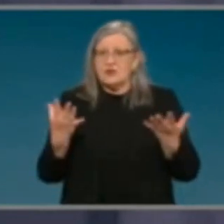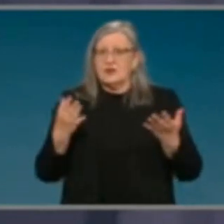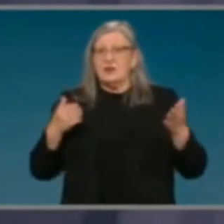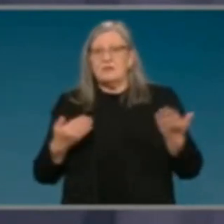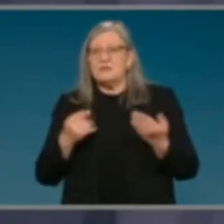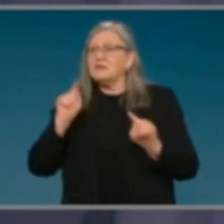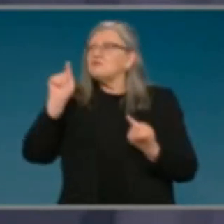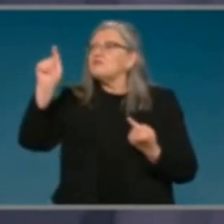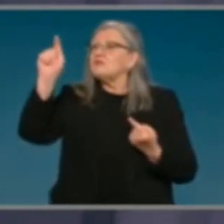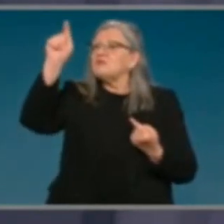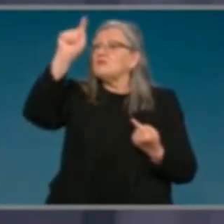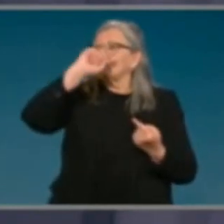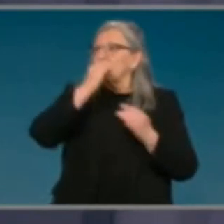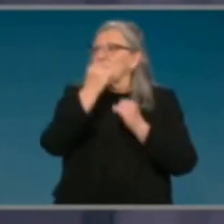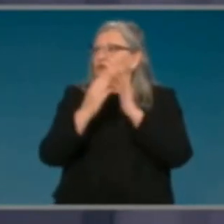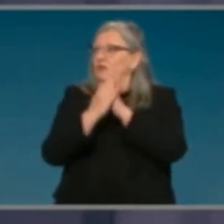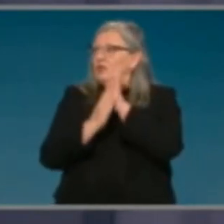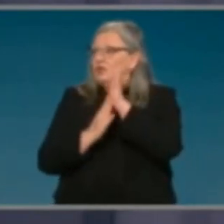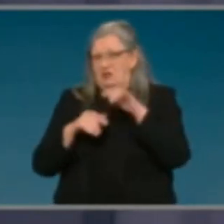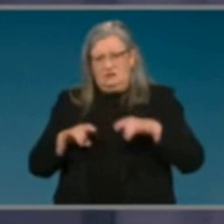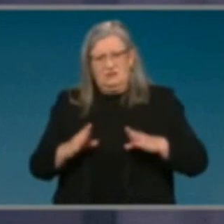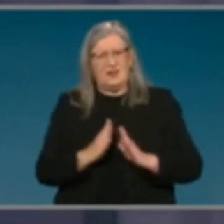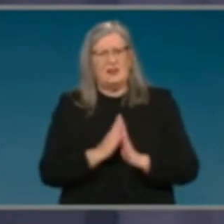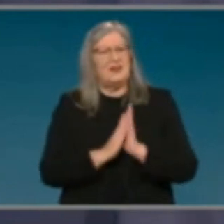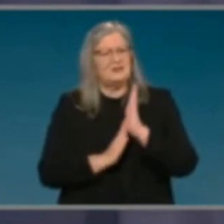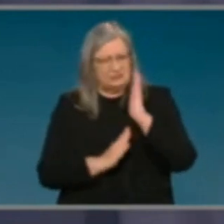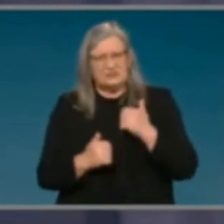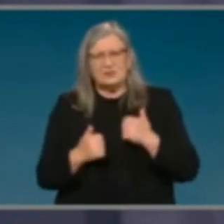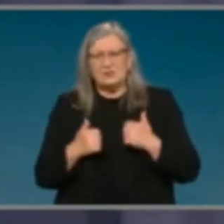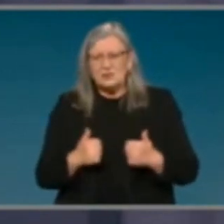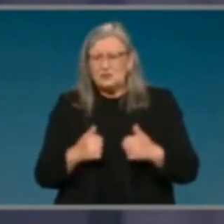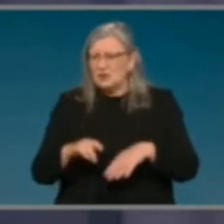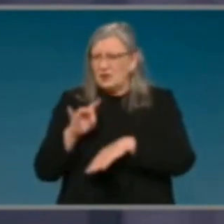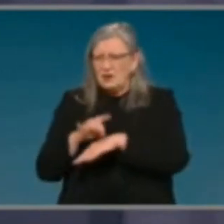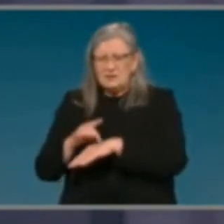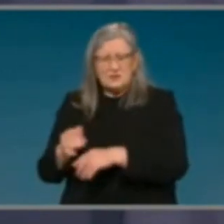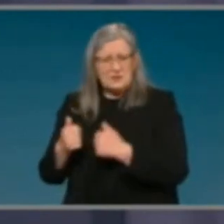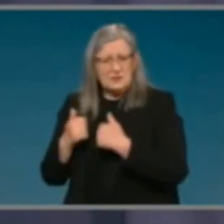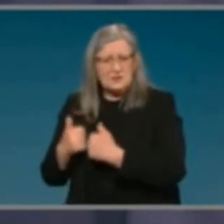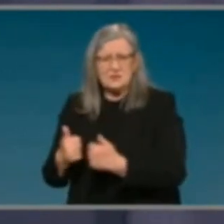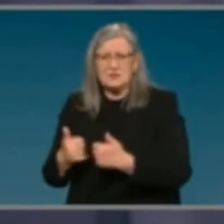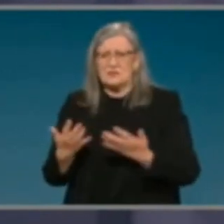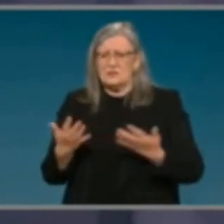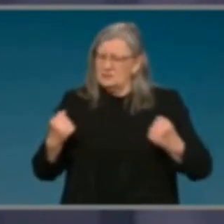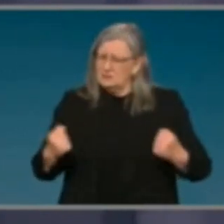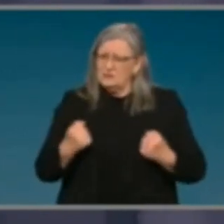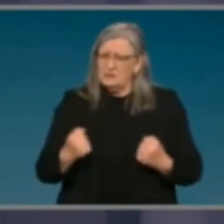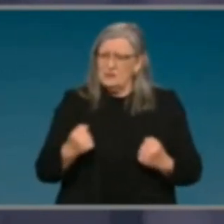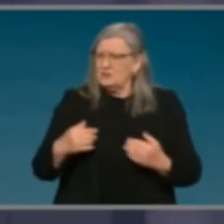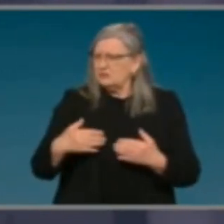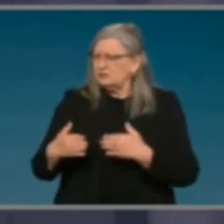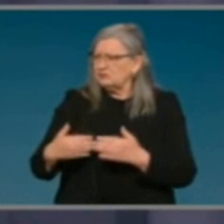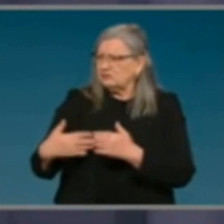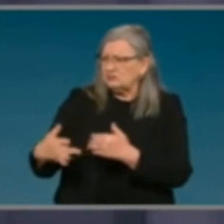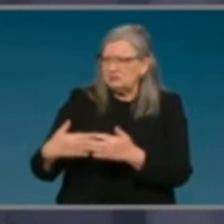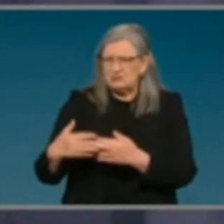strongest hospital systems in the world. And Australians have achieved outcomes which, yes, they've been difficult, but so